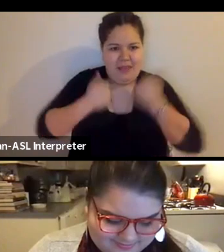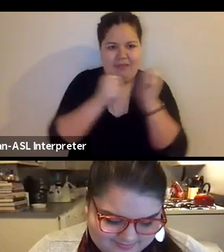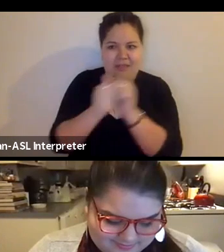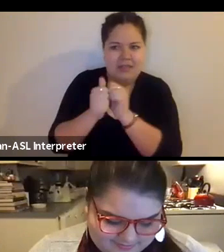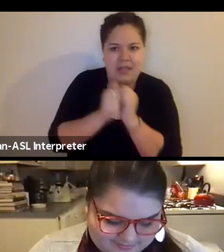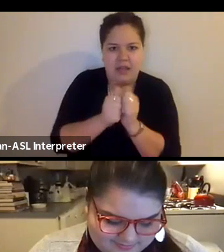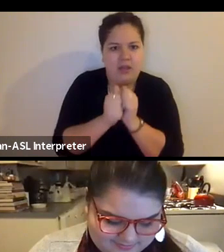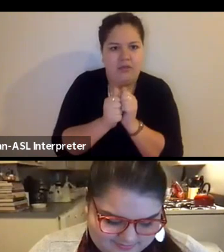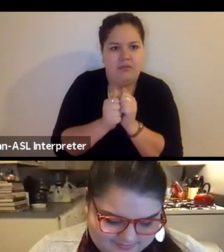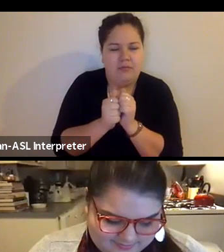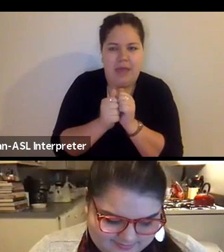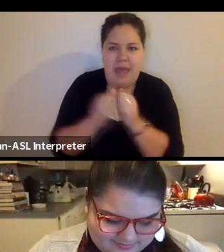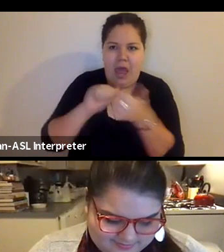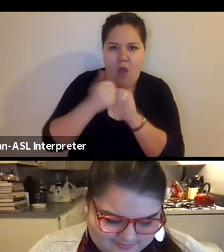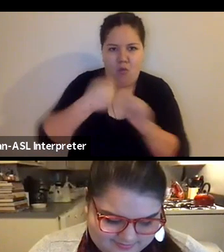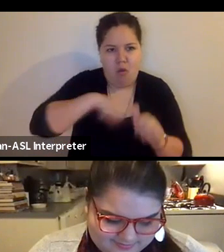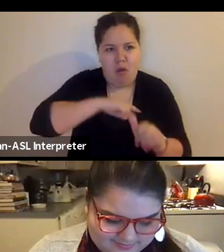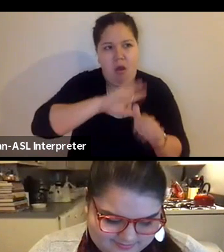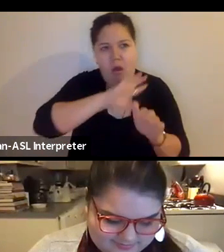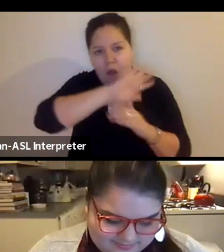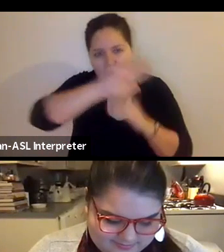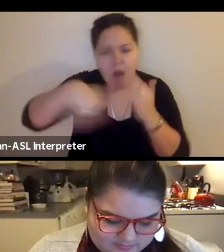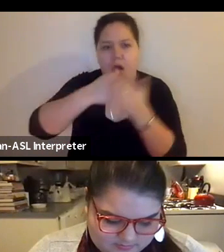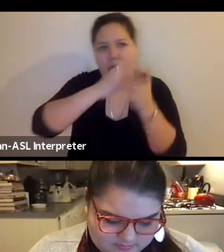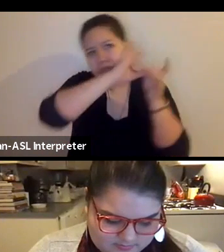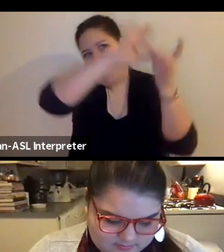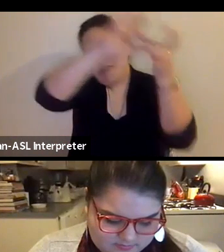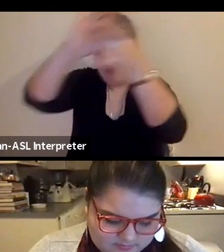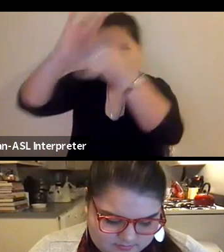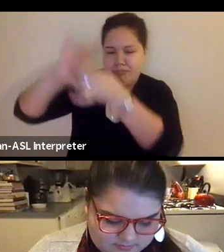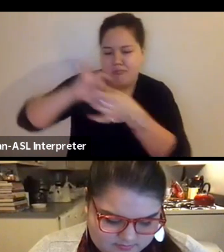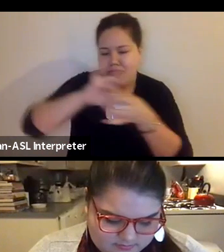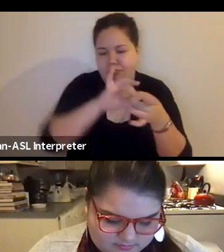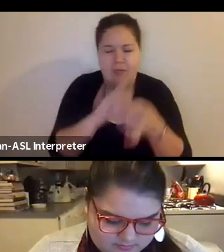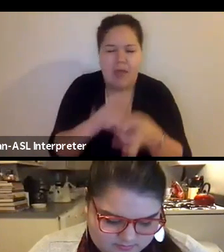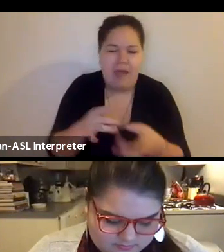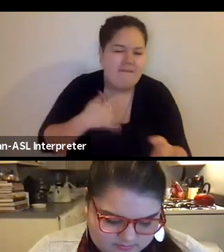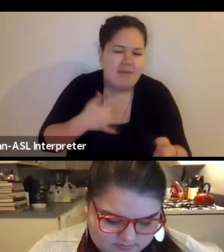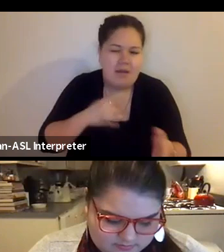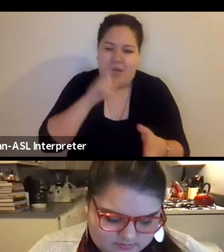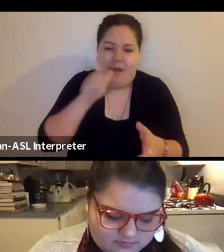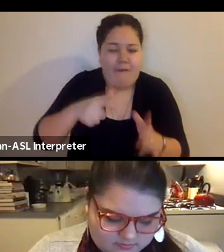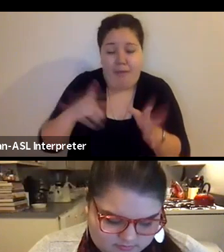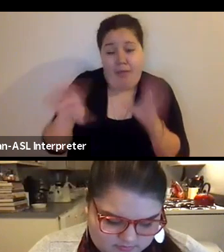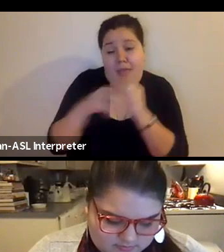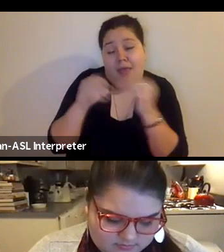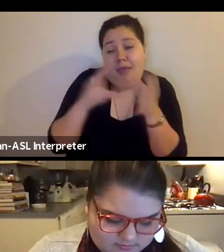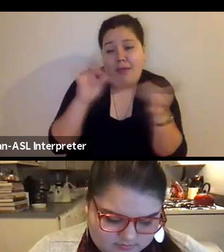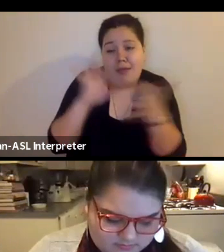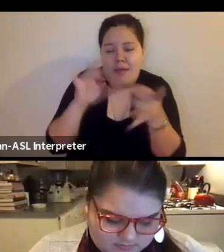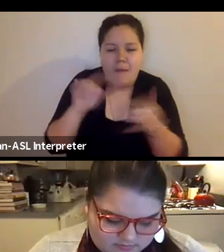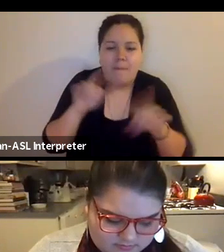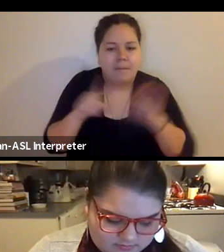And yeah, I think there's a lot more here, but I don't feel like I need to say it now. Thanks.